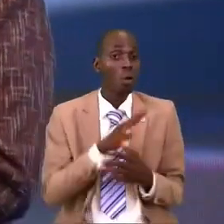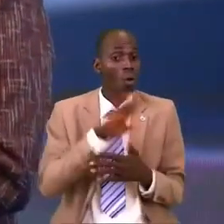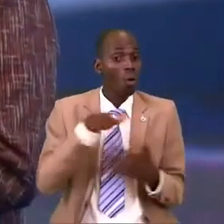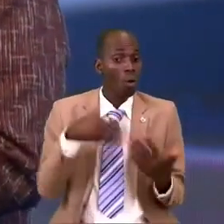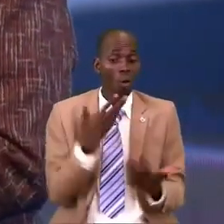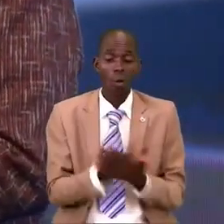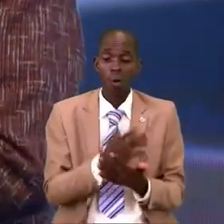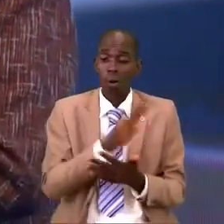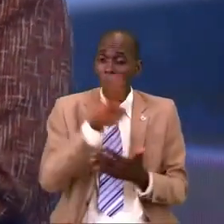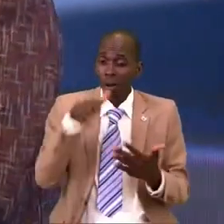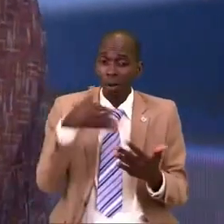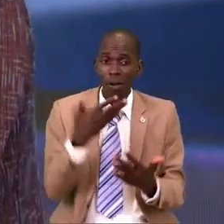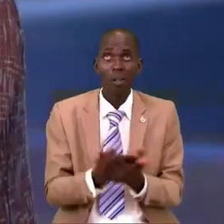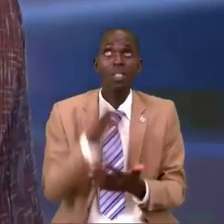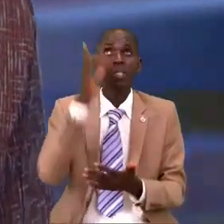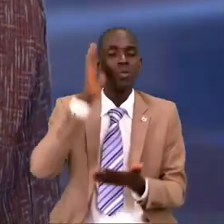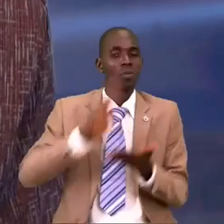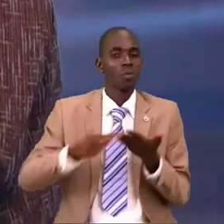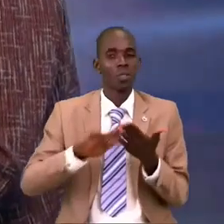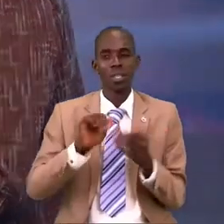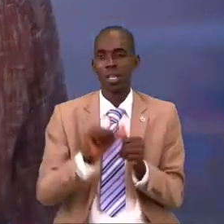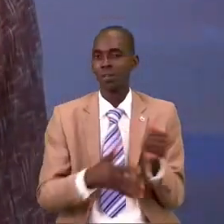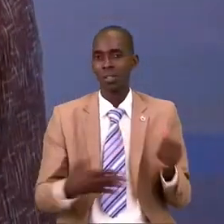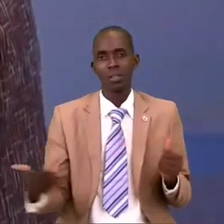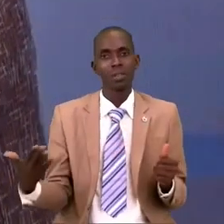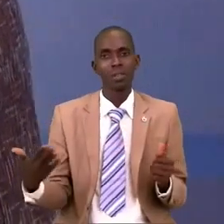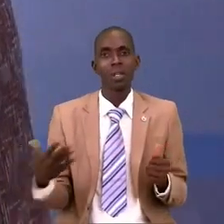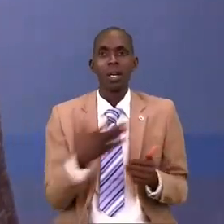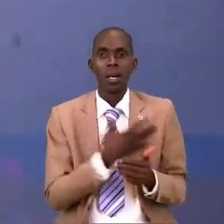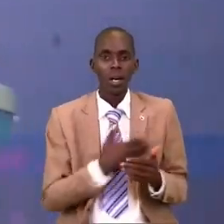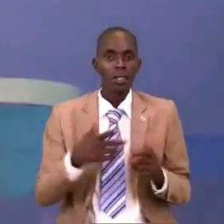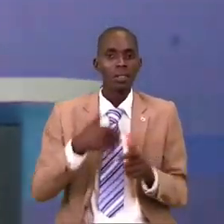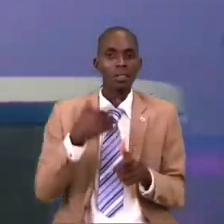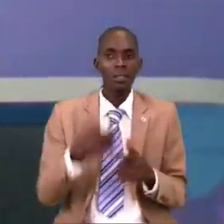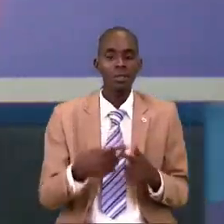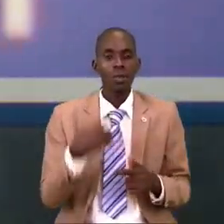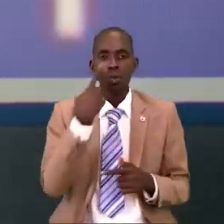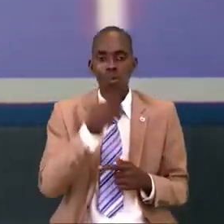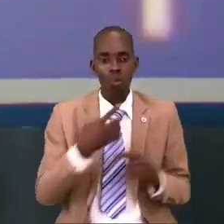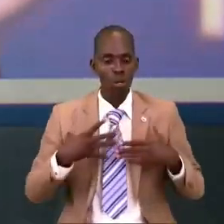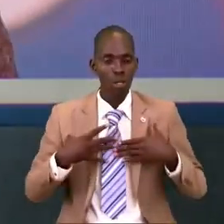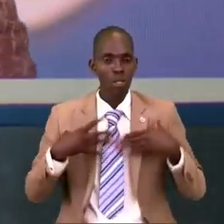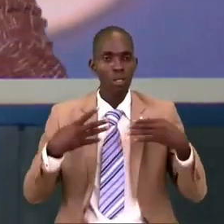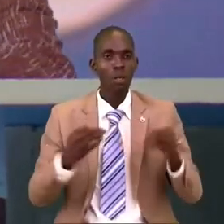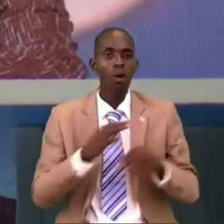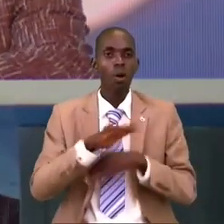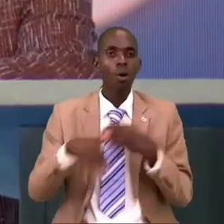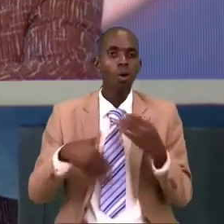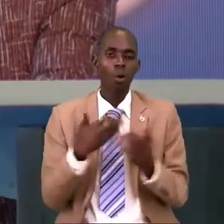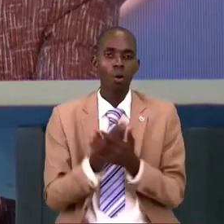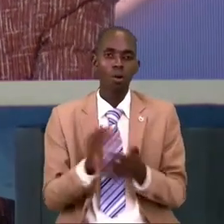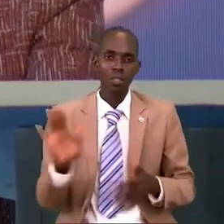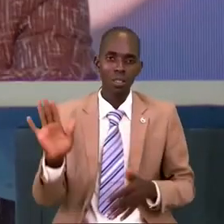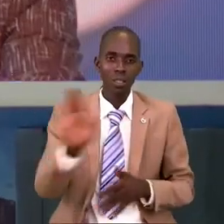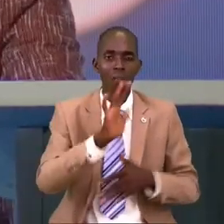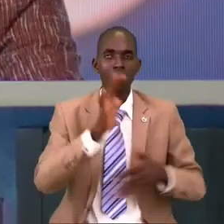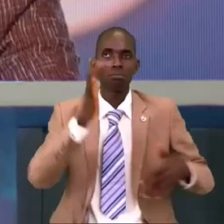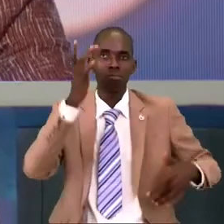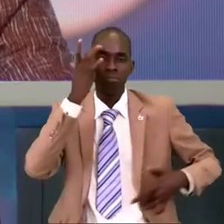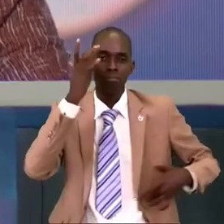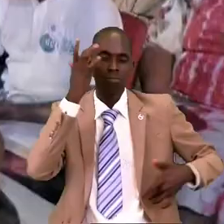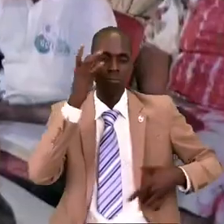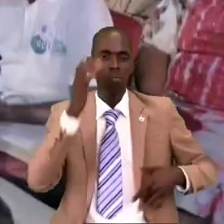thy diseases. He heals all diseases. Cancer will be